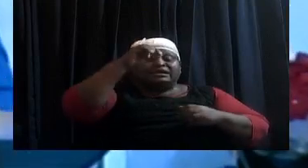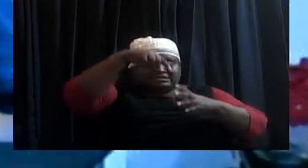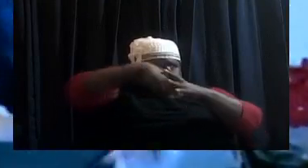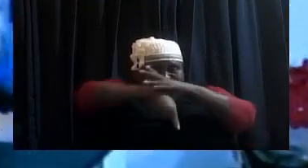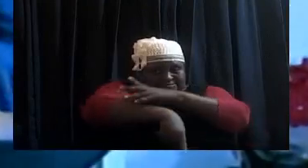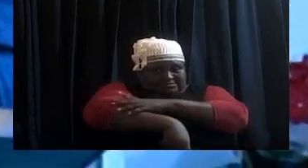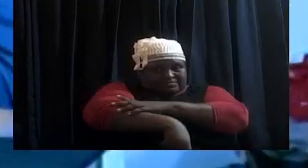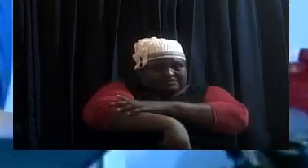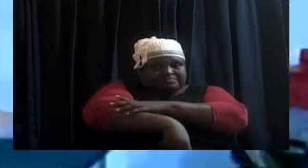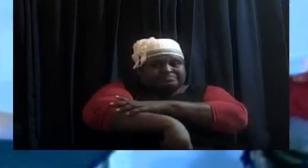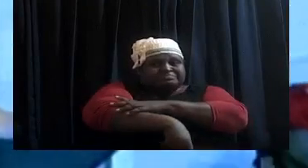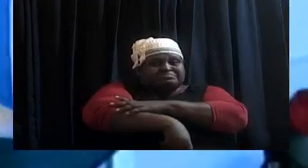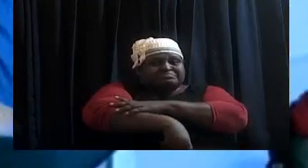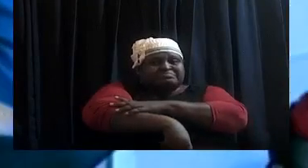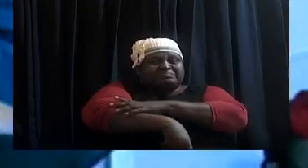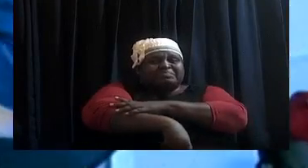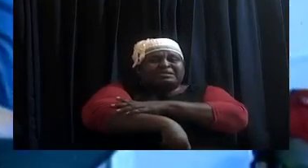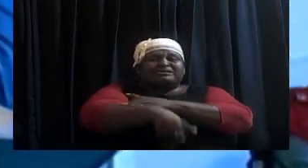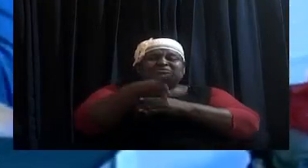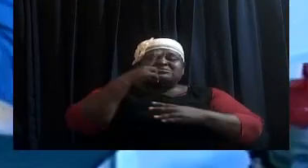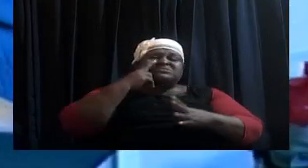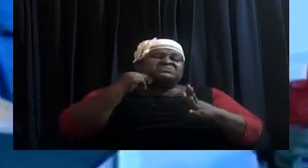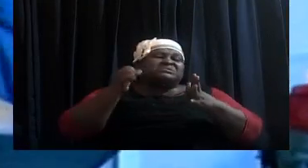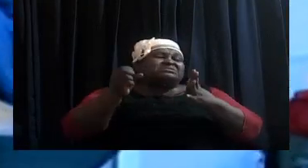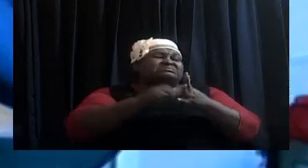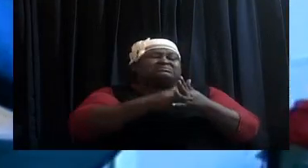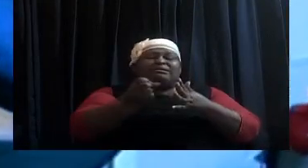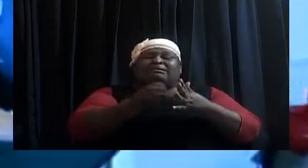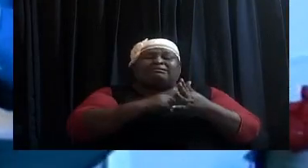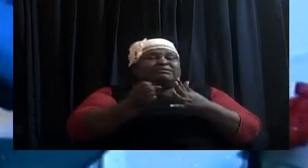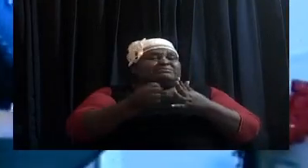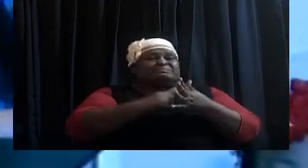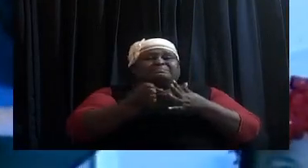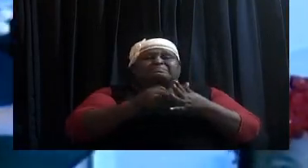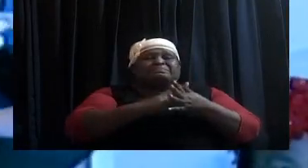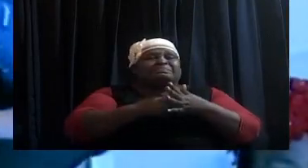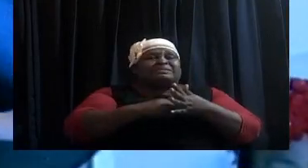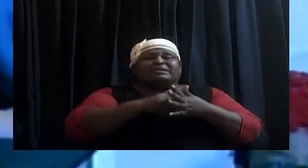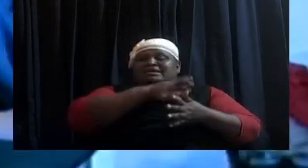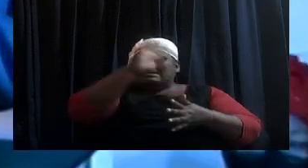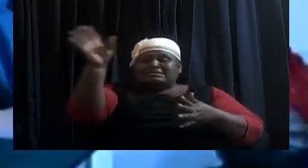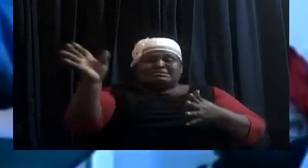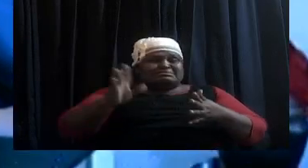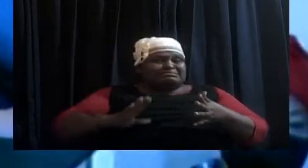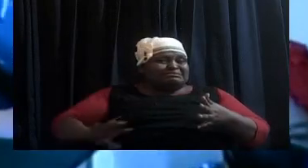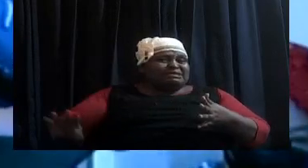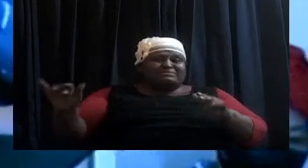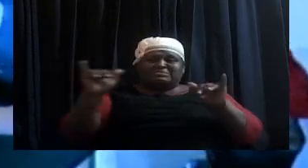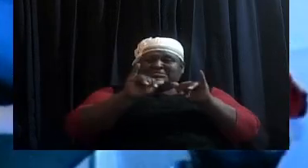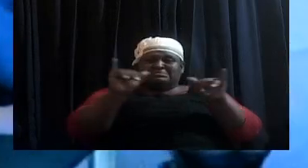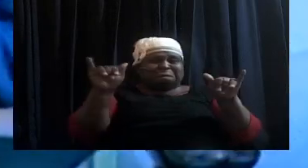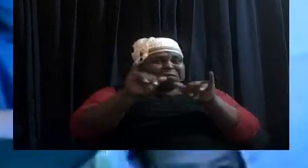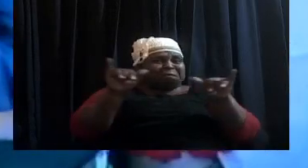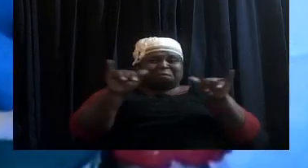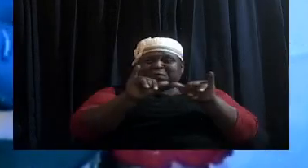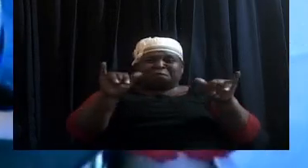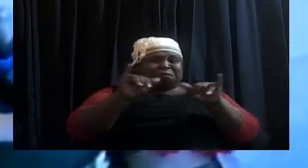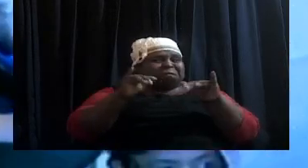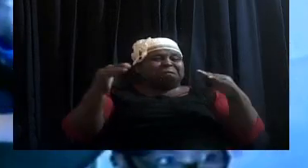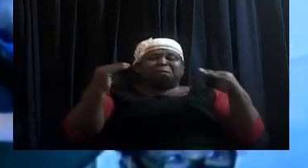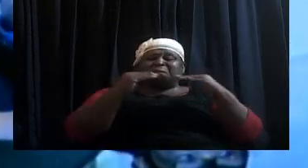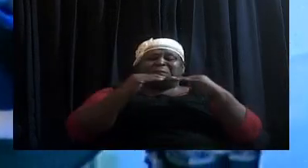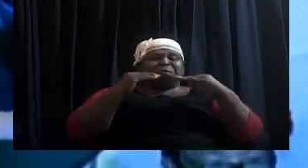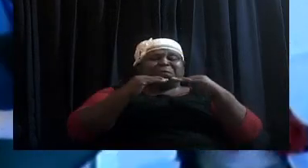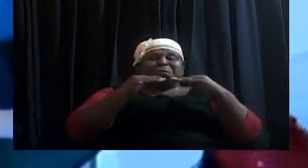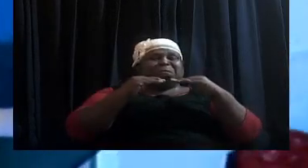down. It's like a swing song. Hallelujah. They're never on the same level. Oh, bless your